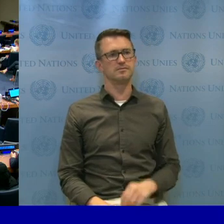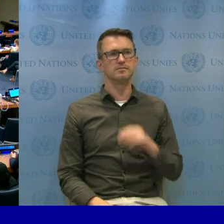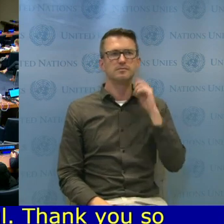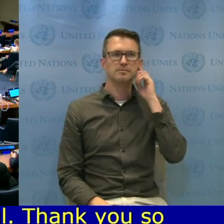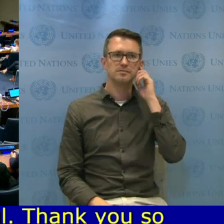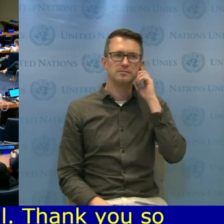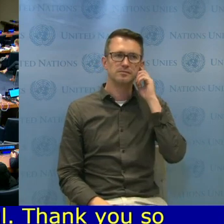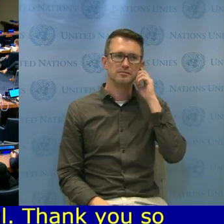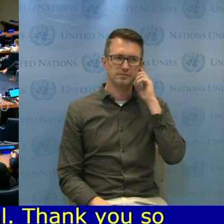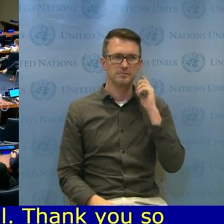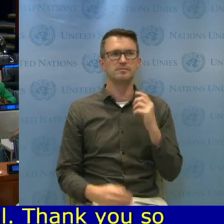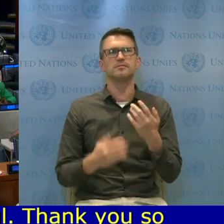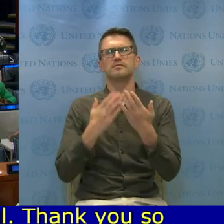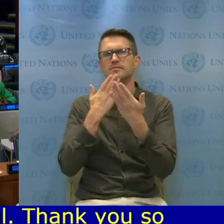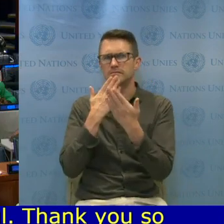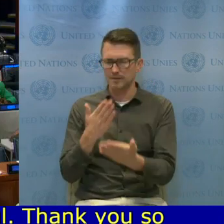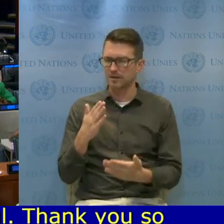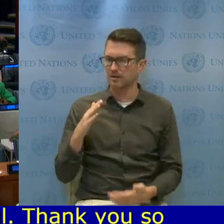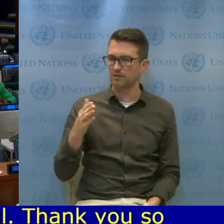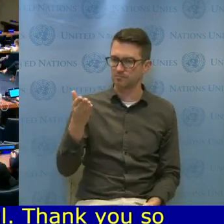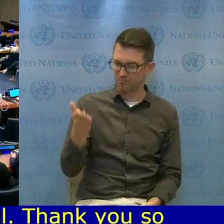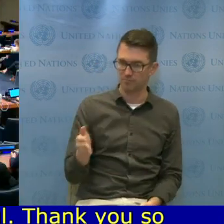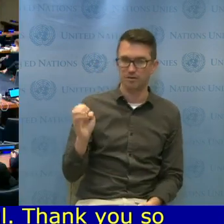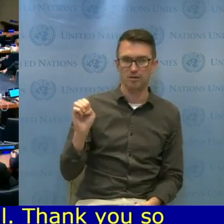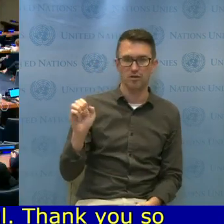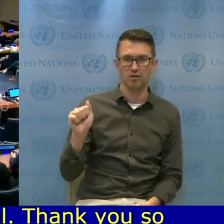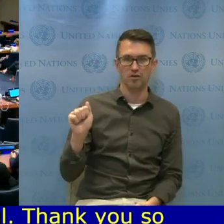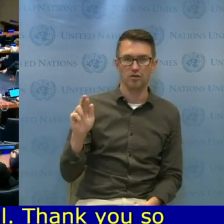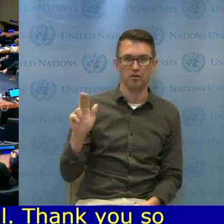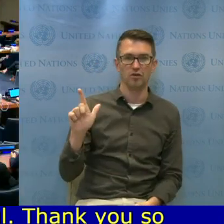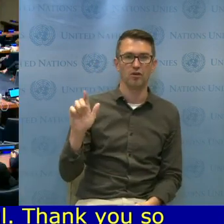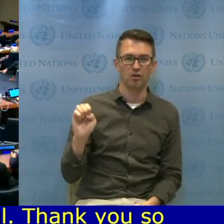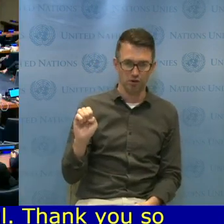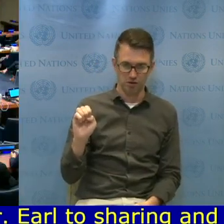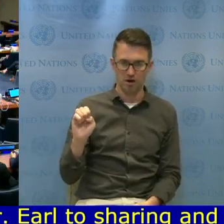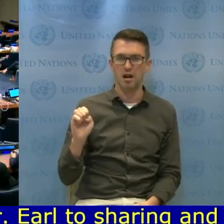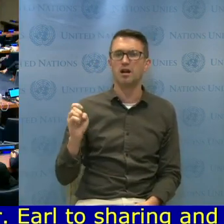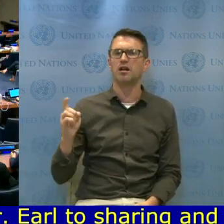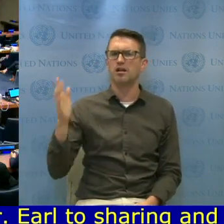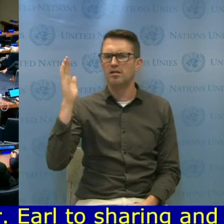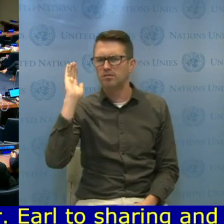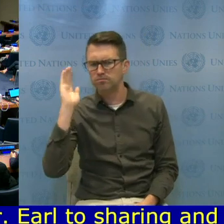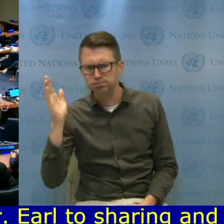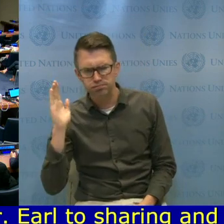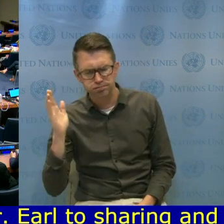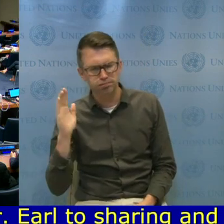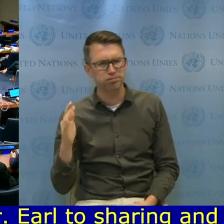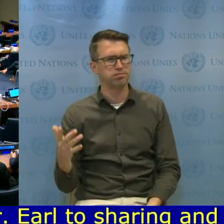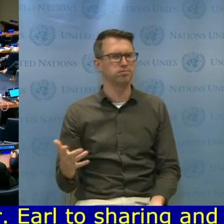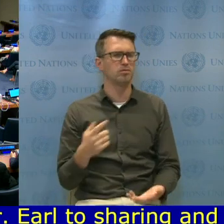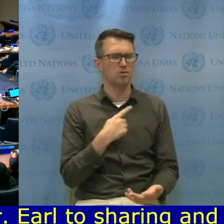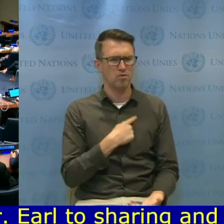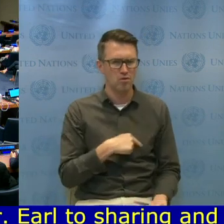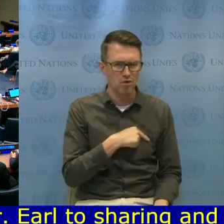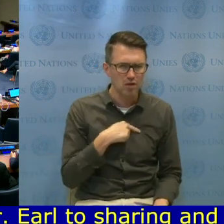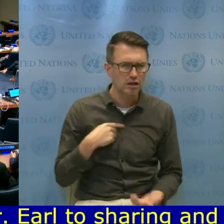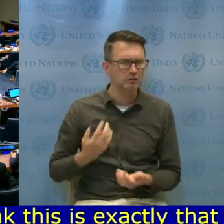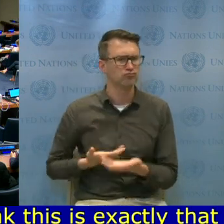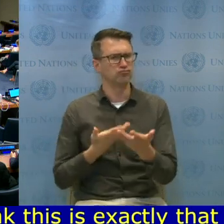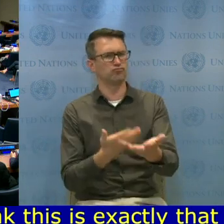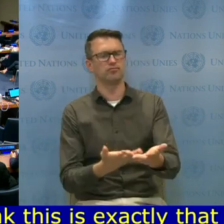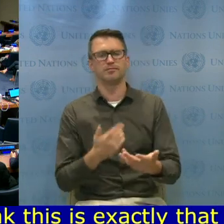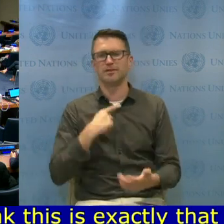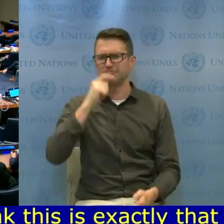is exactly that you are here with us. We are so happy and honored, and welcome to the UN, and thank you for that again. Thank